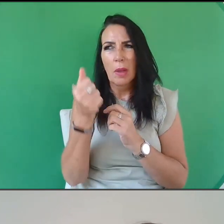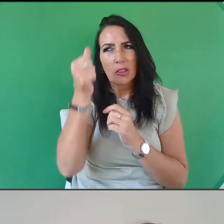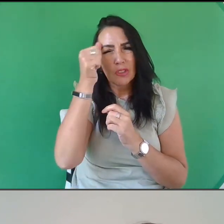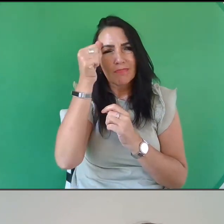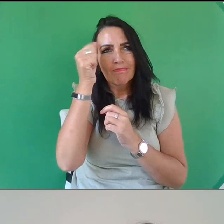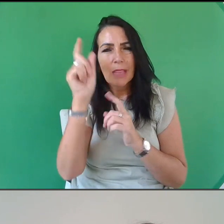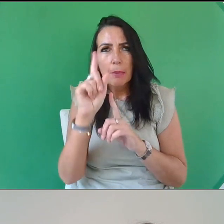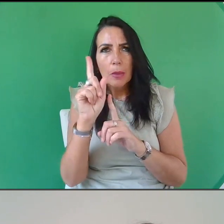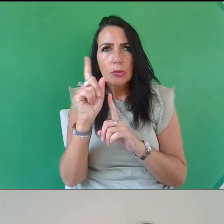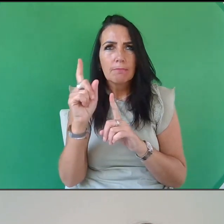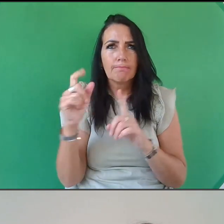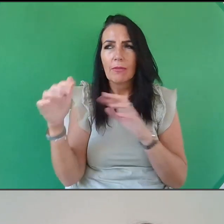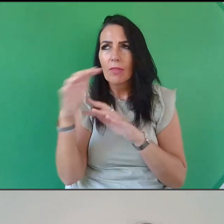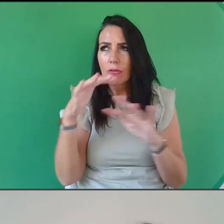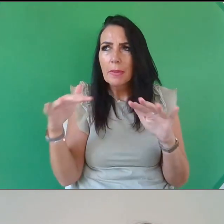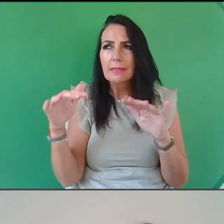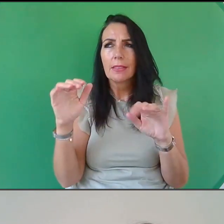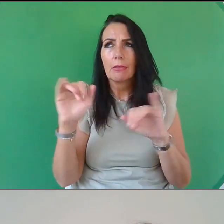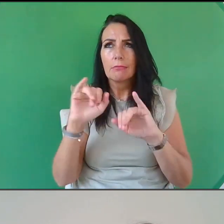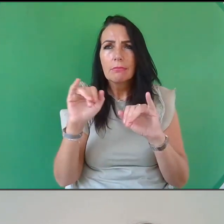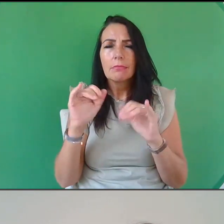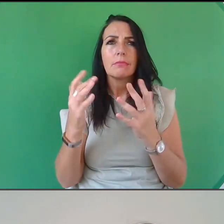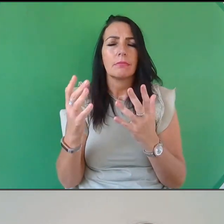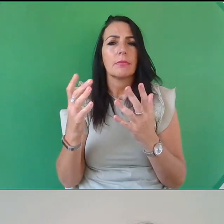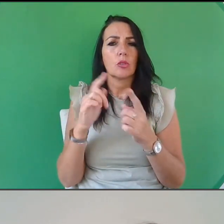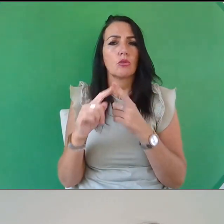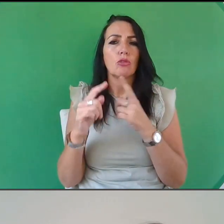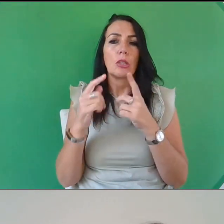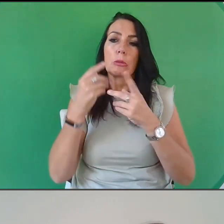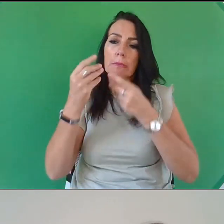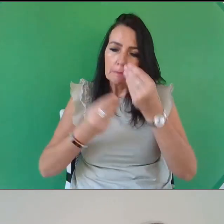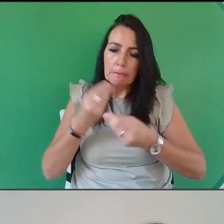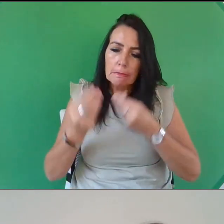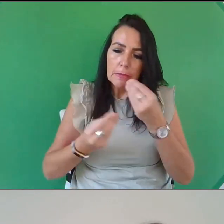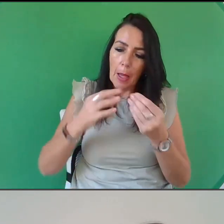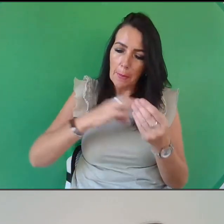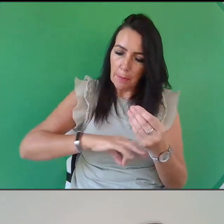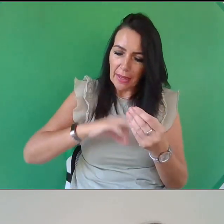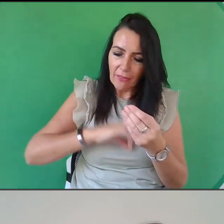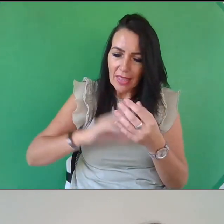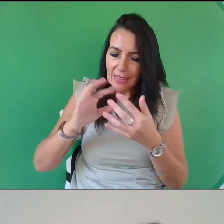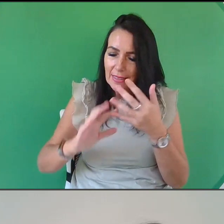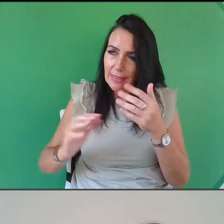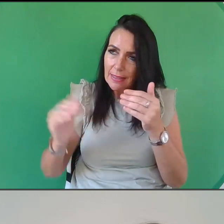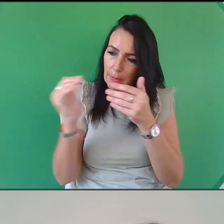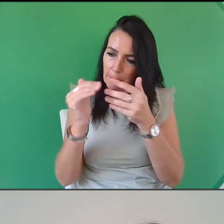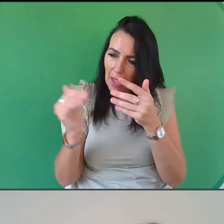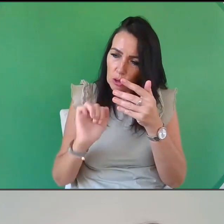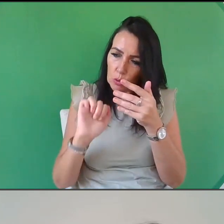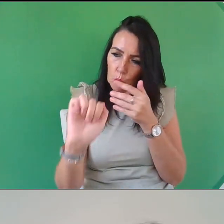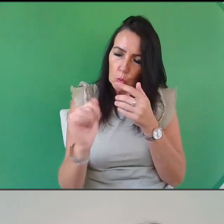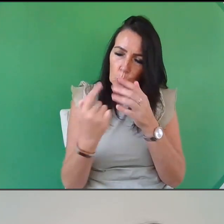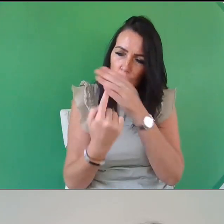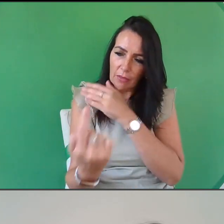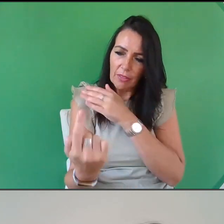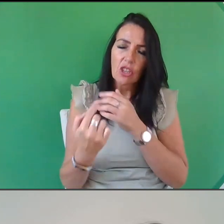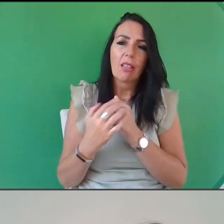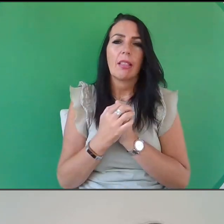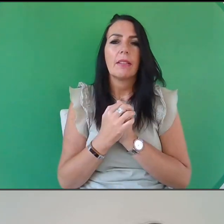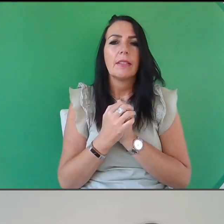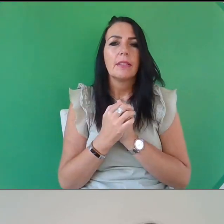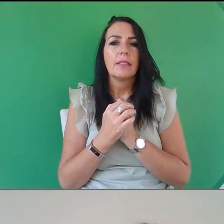and kind of really focusing on explaining the benefits and tailoring them to different situations. So for example, if